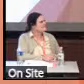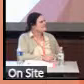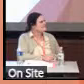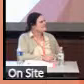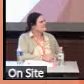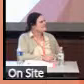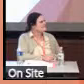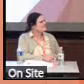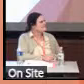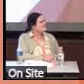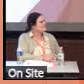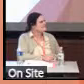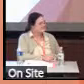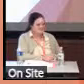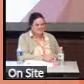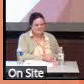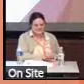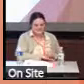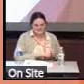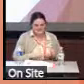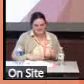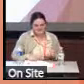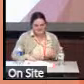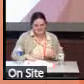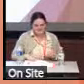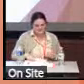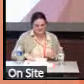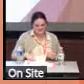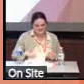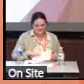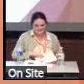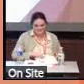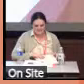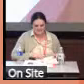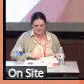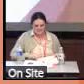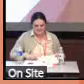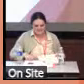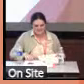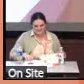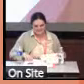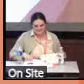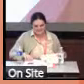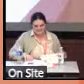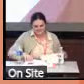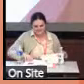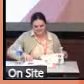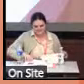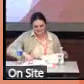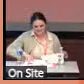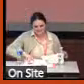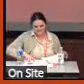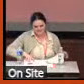Jay and Varshini over next steps from this meeting and how it kind of integrates with the work we'll be doing.